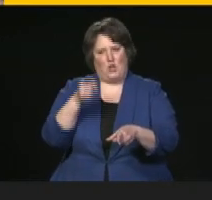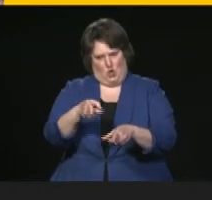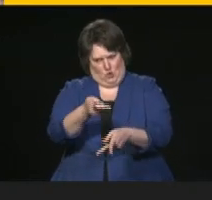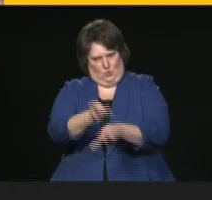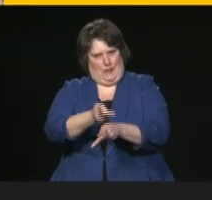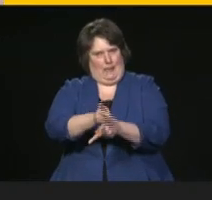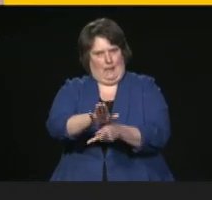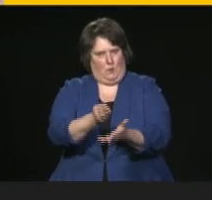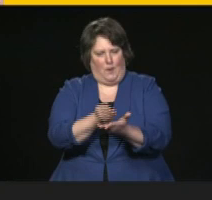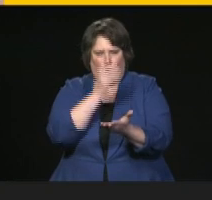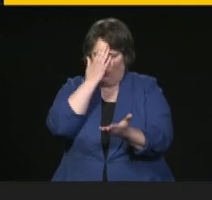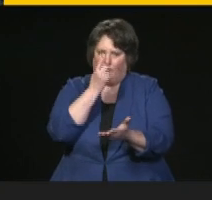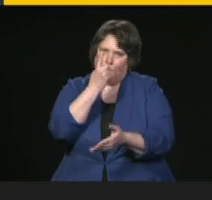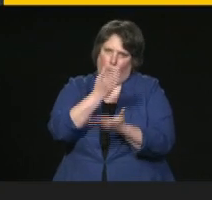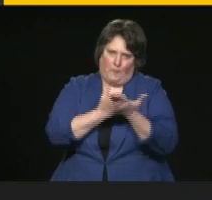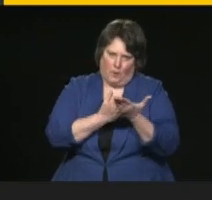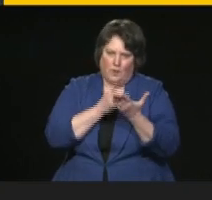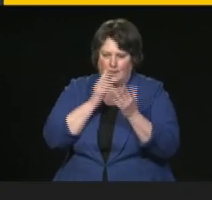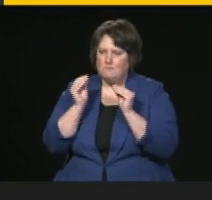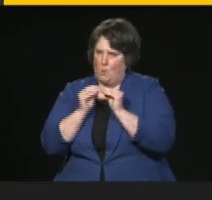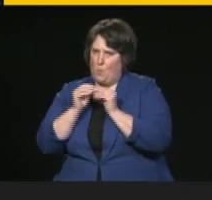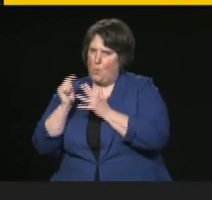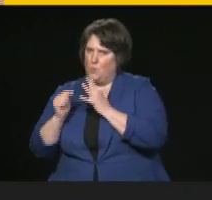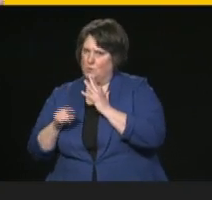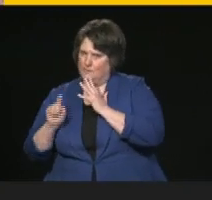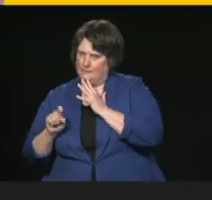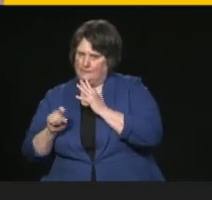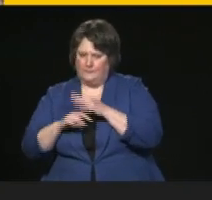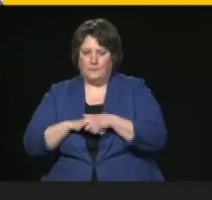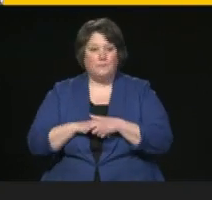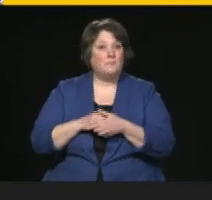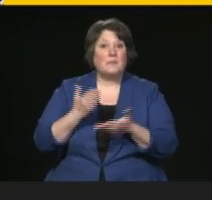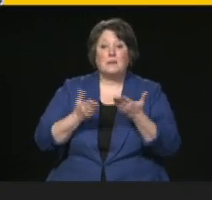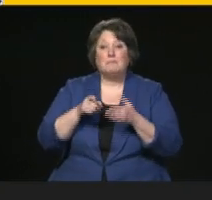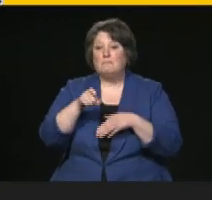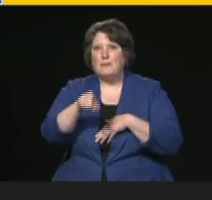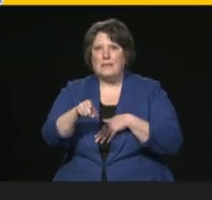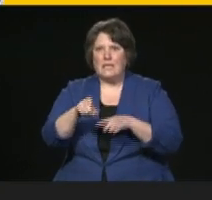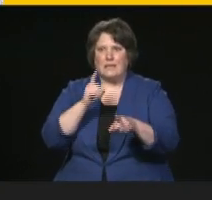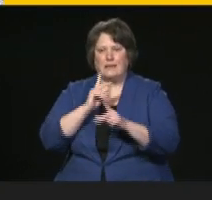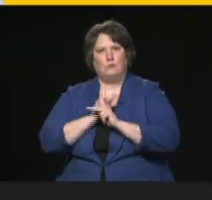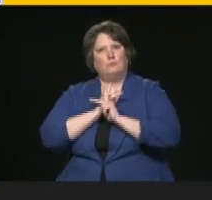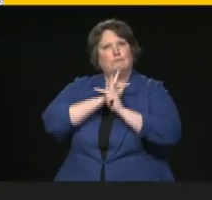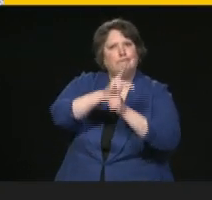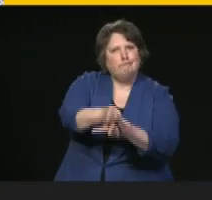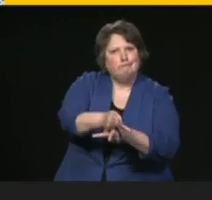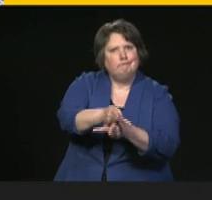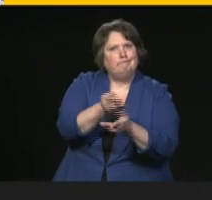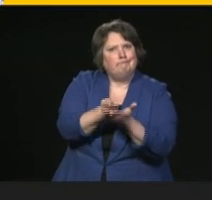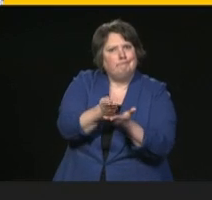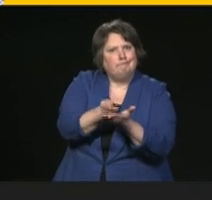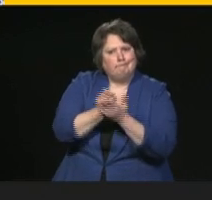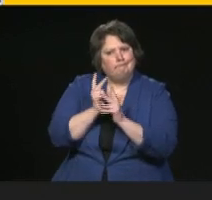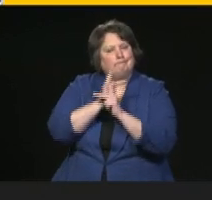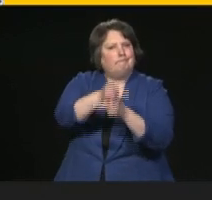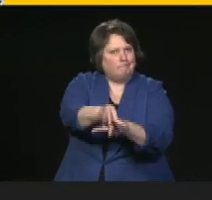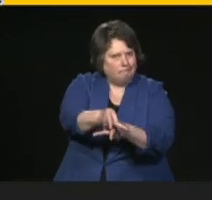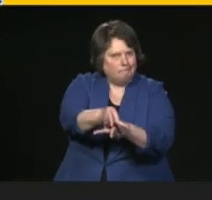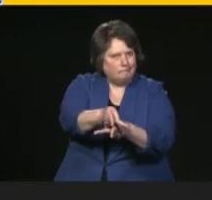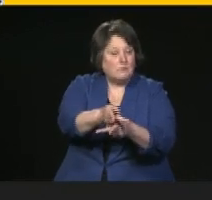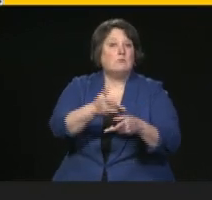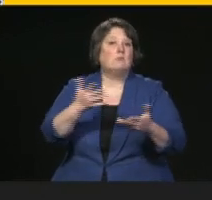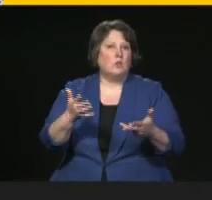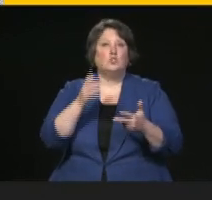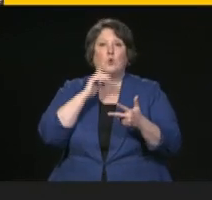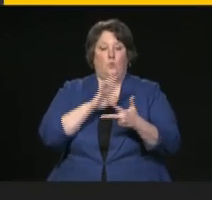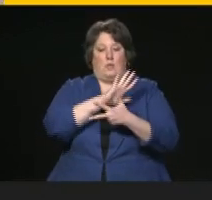time, some businesses may need cash injections to stay strong. We're announcing three new programs to help businesses, particularly